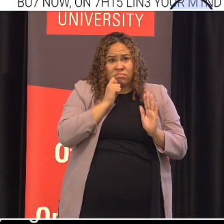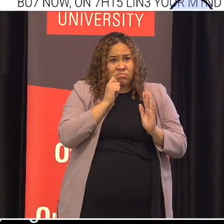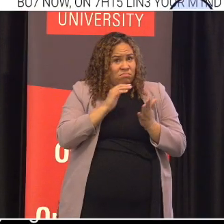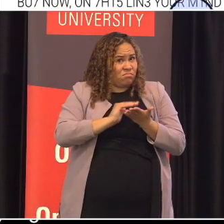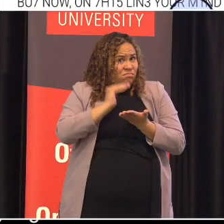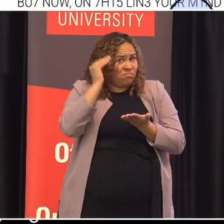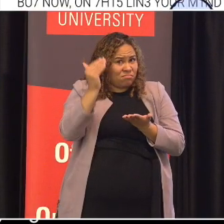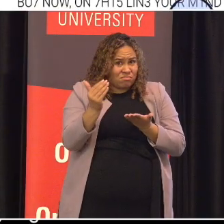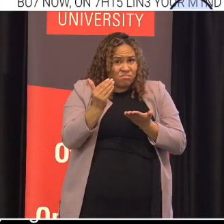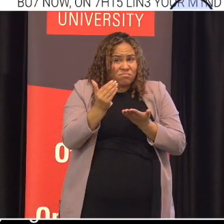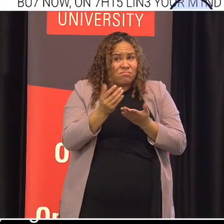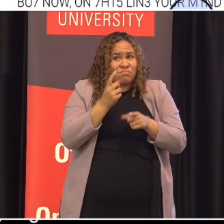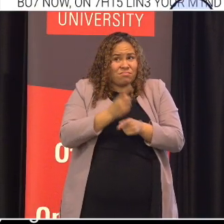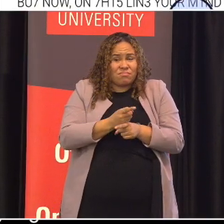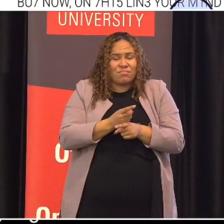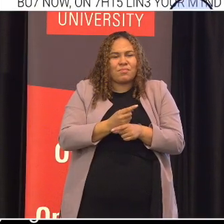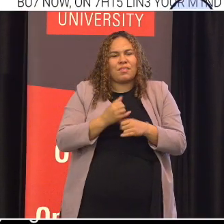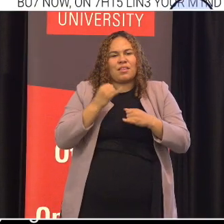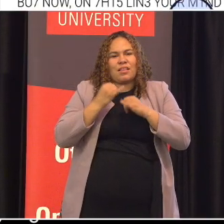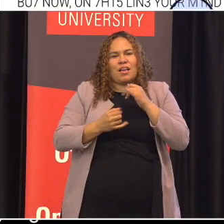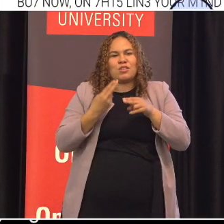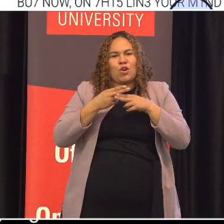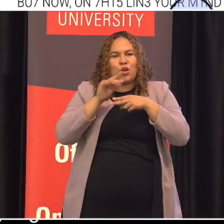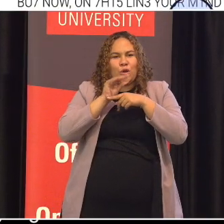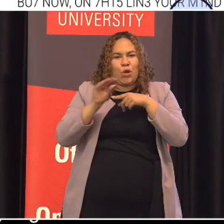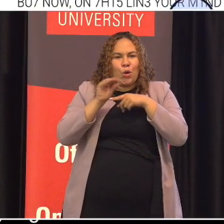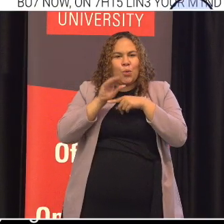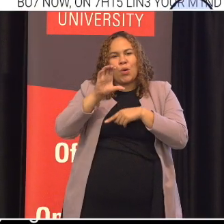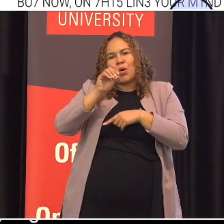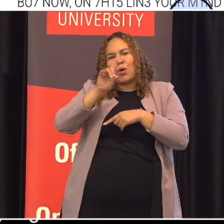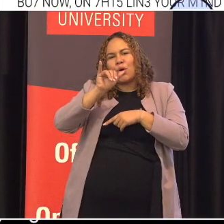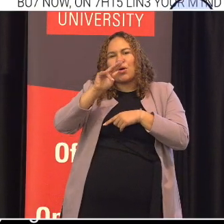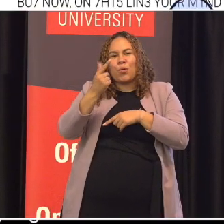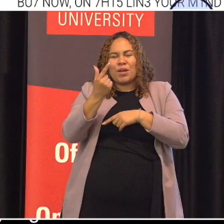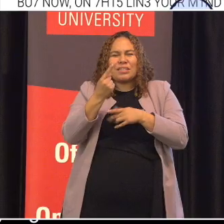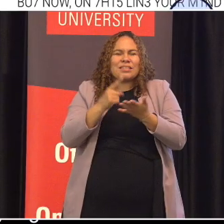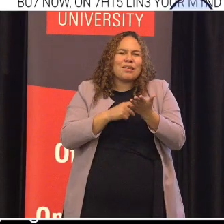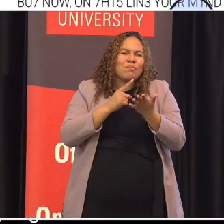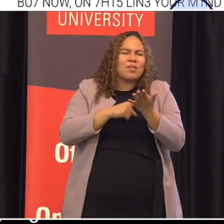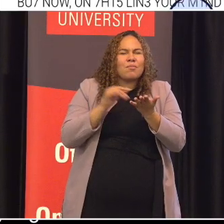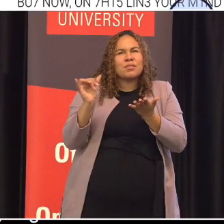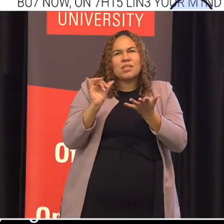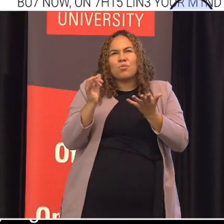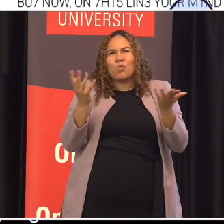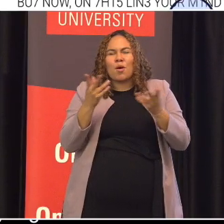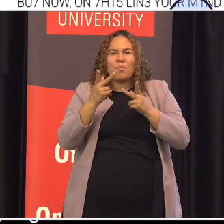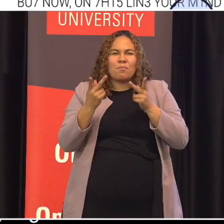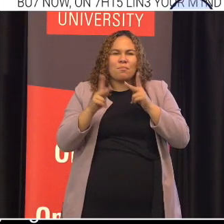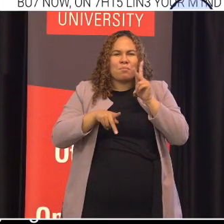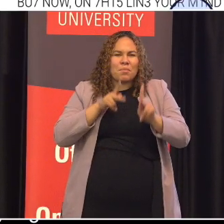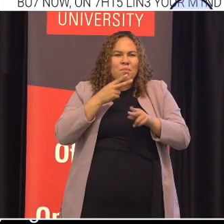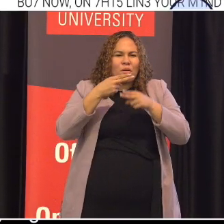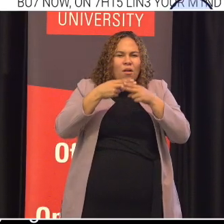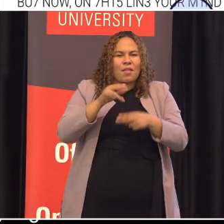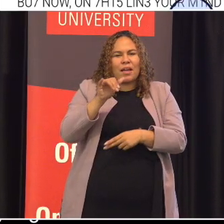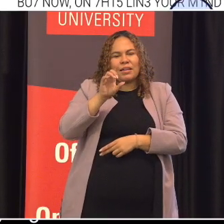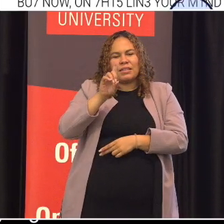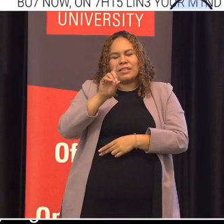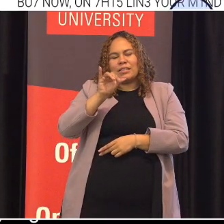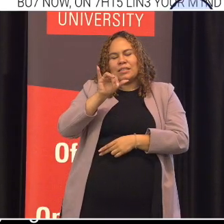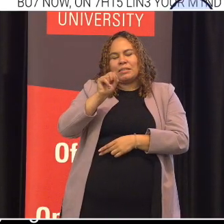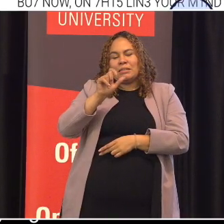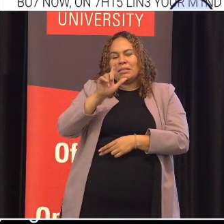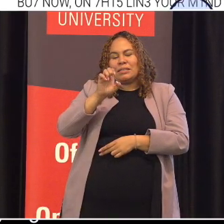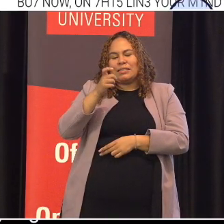right? And then the last one is called coding, which is sometimes similar to what people may consider something like dyslexia,